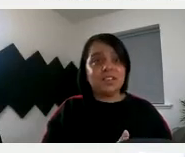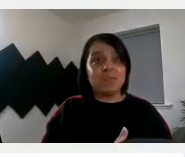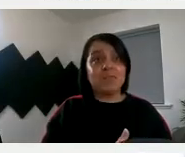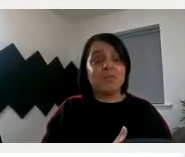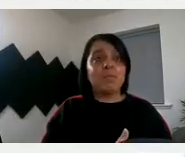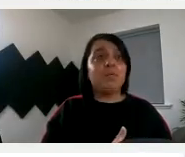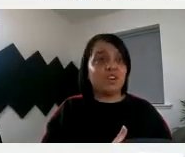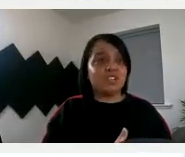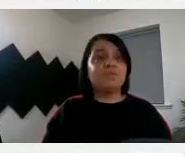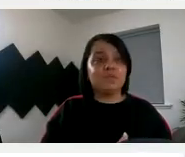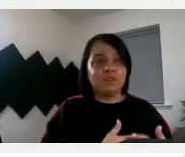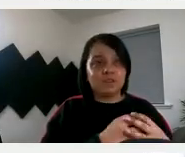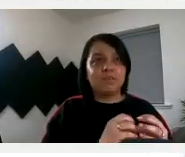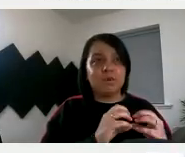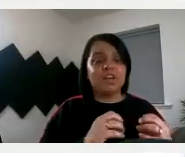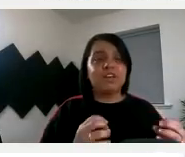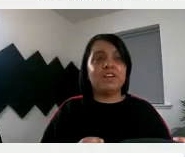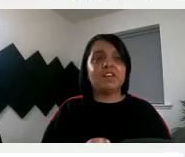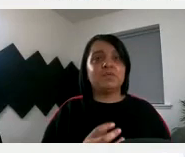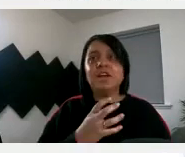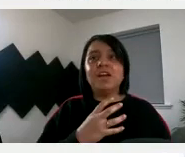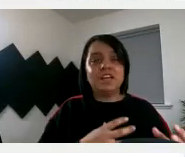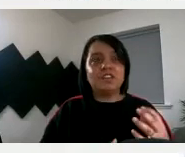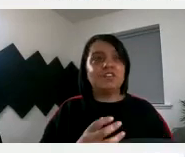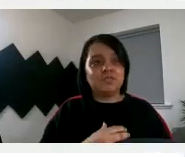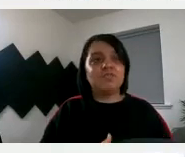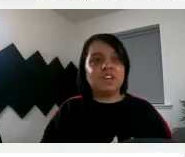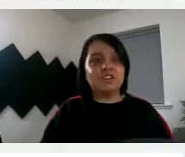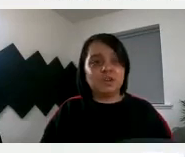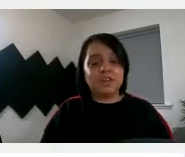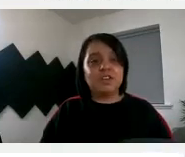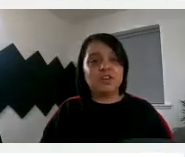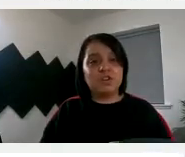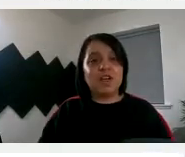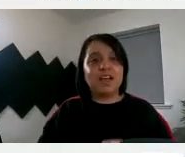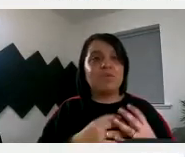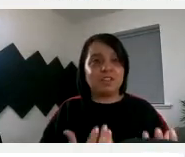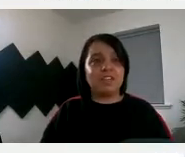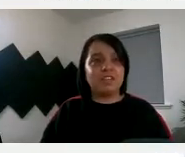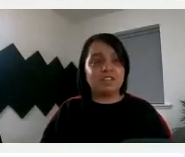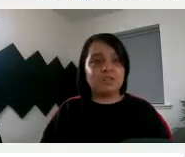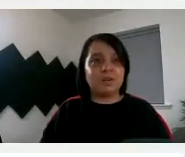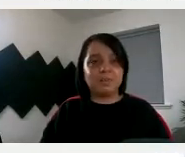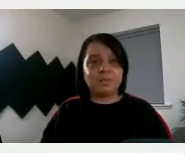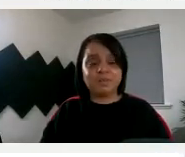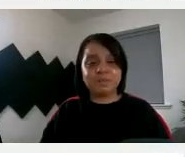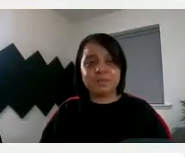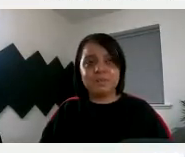say like more, not posh, but more clear English, but it really does depend on who you hang out with at the end of it as